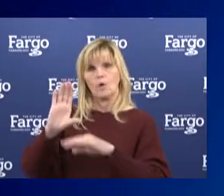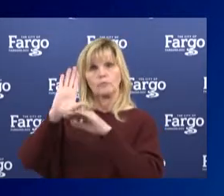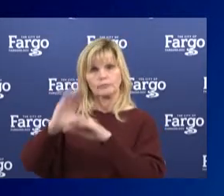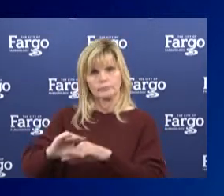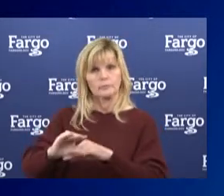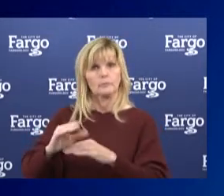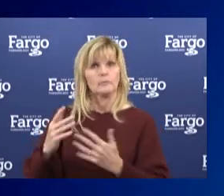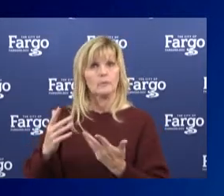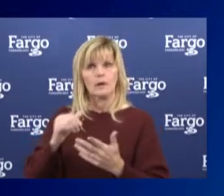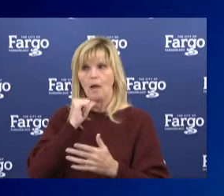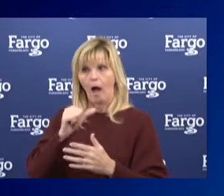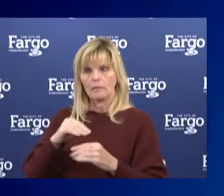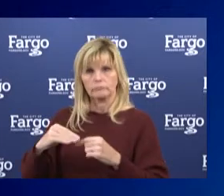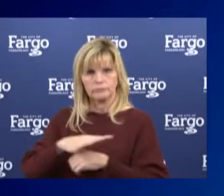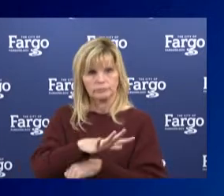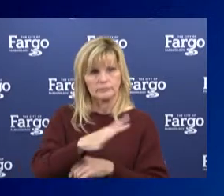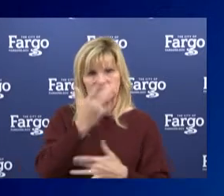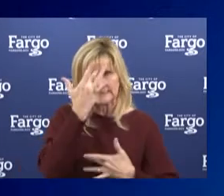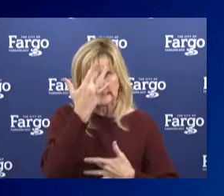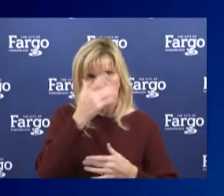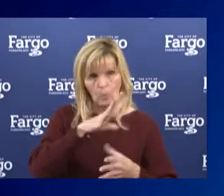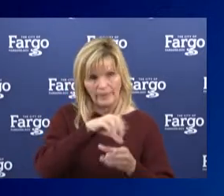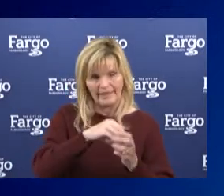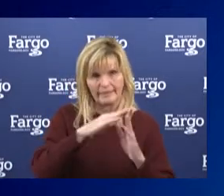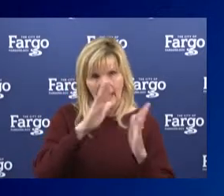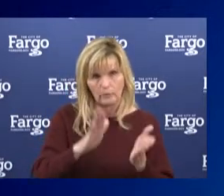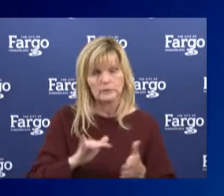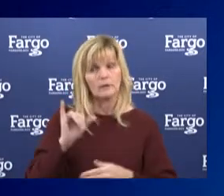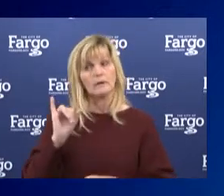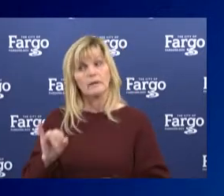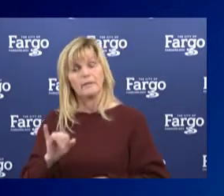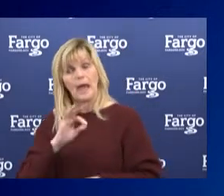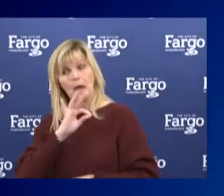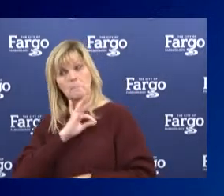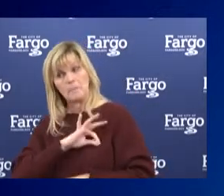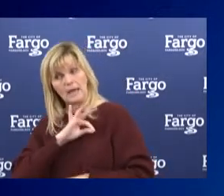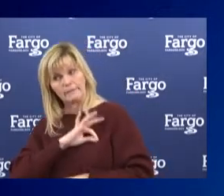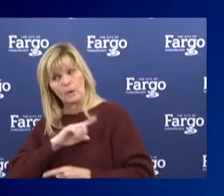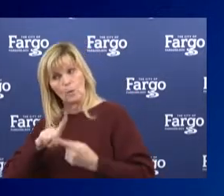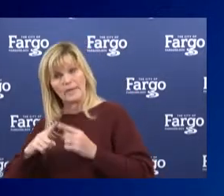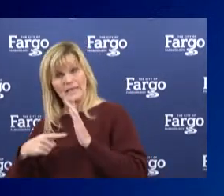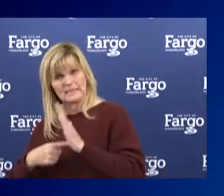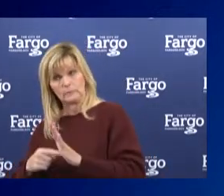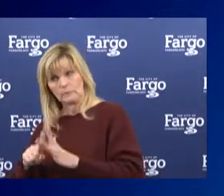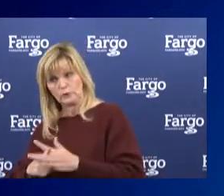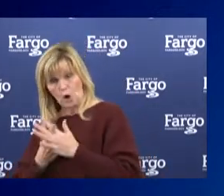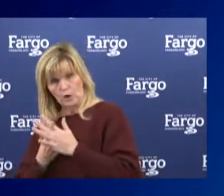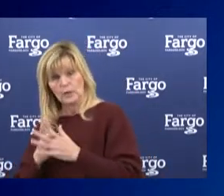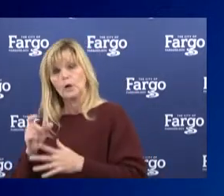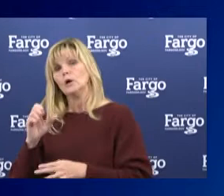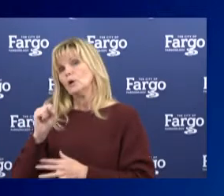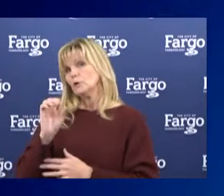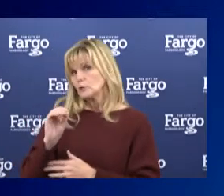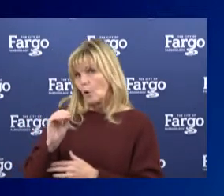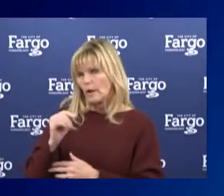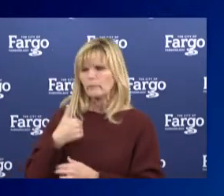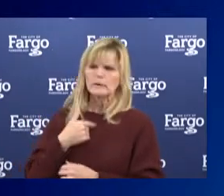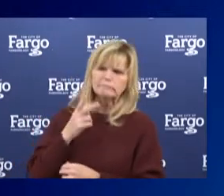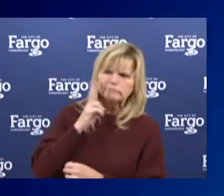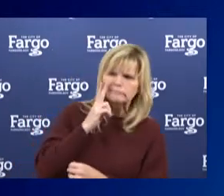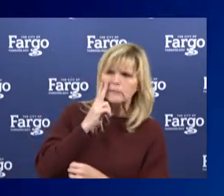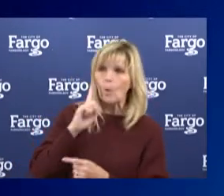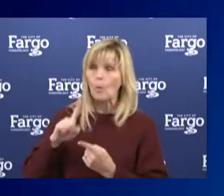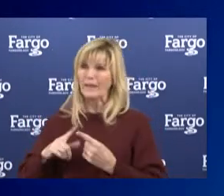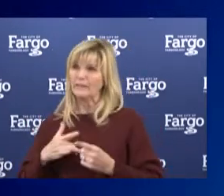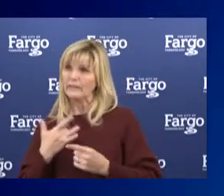to other household members. That benefit kind of went away once the symptoms started. So if we're just waiting to see when we